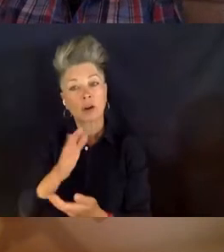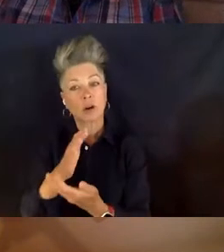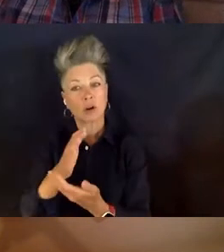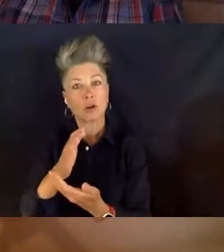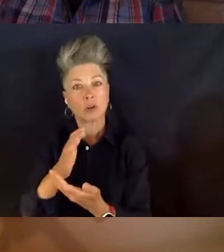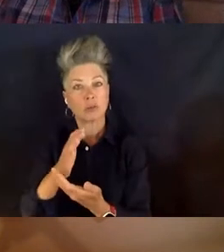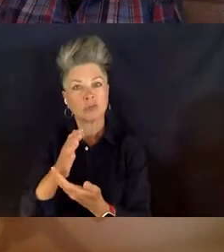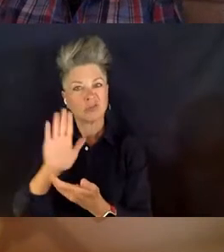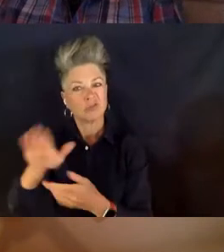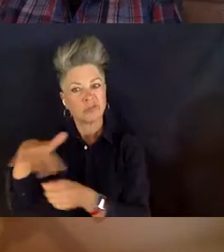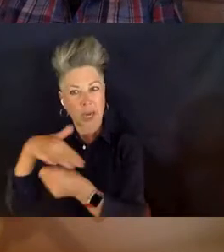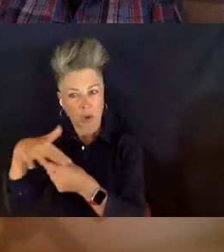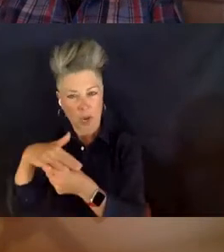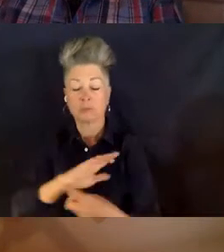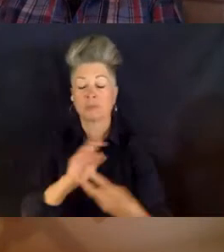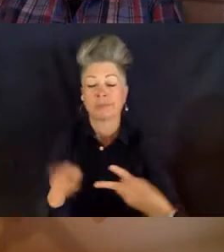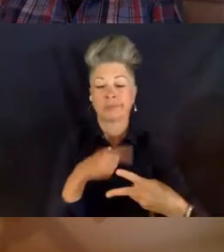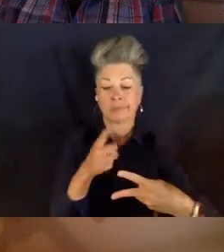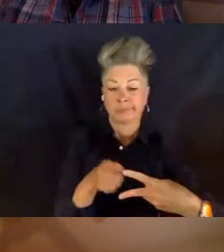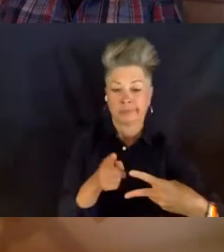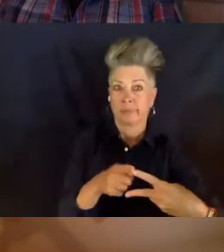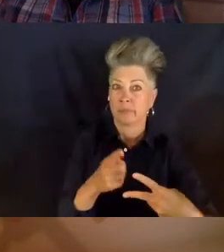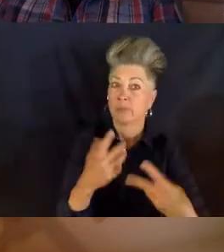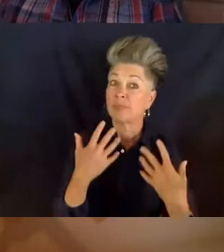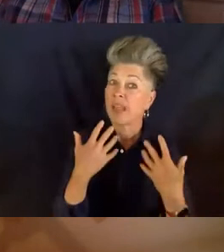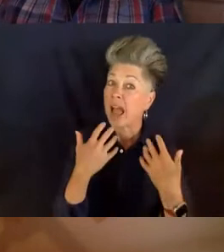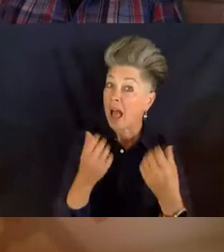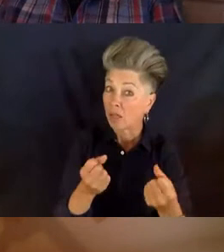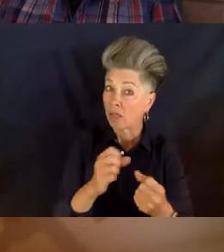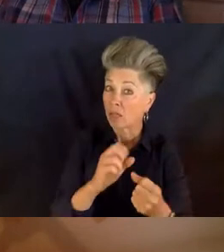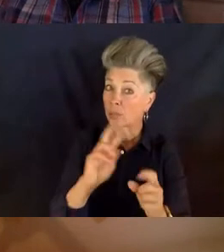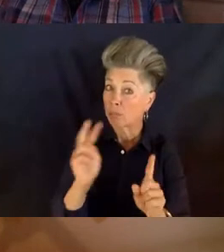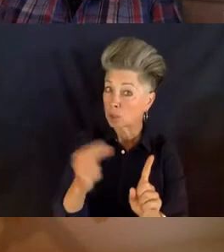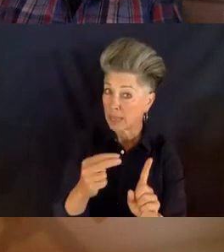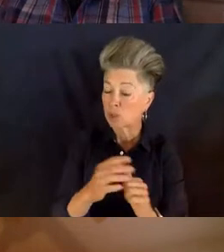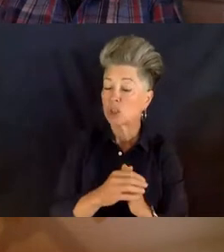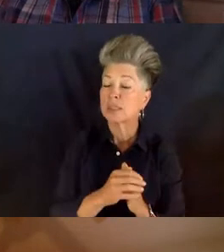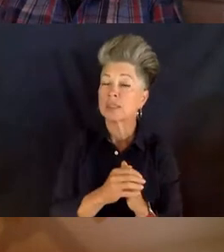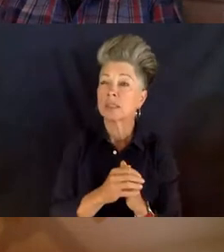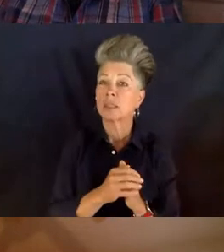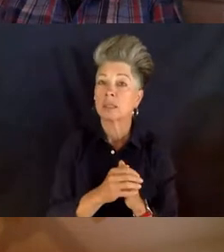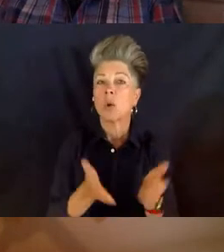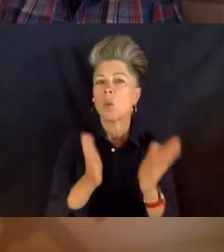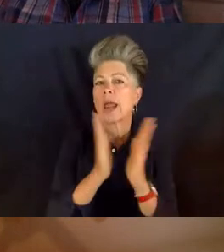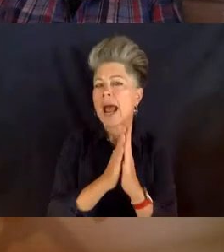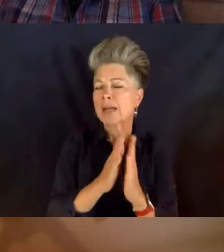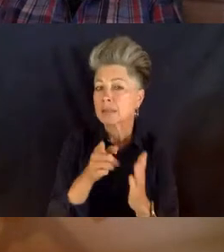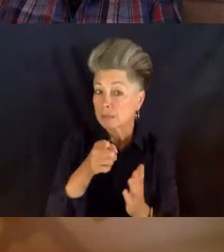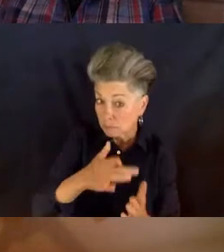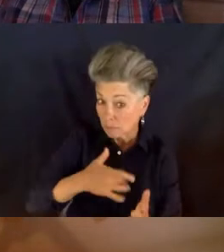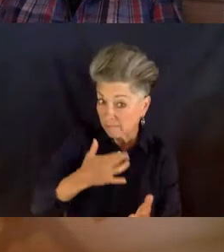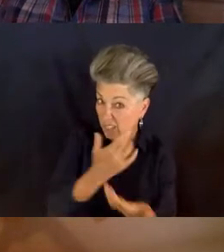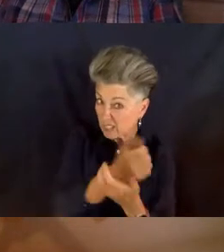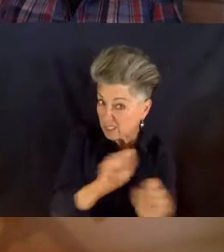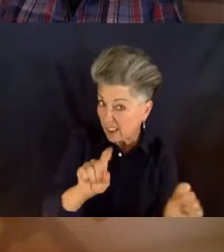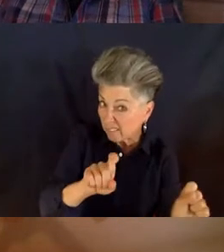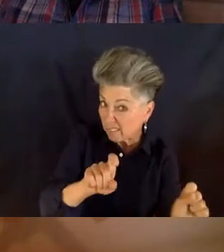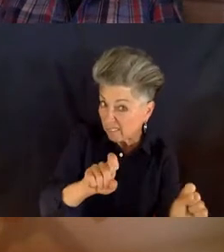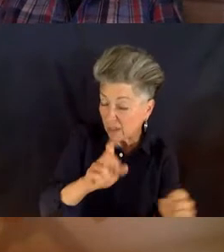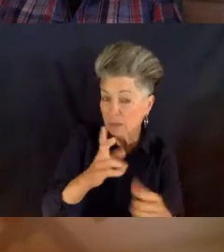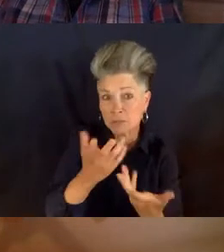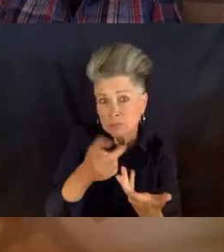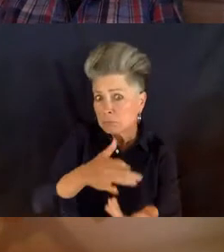perceptions, there were 2 questions that asked residents how safe they felt while using